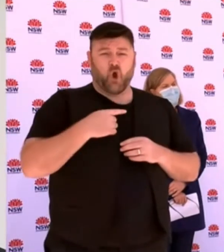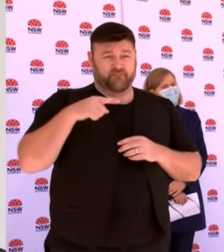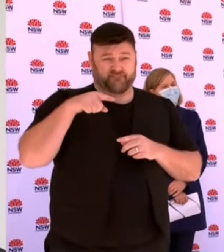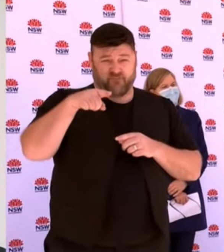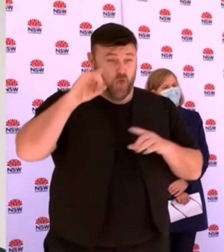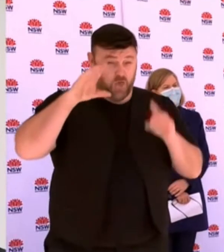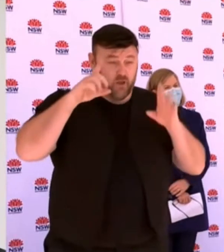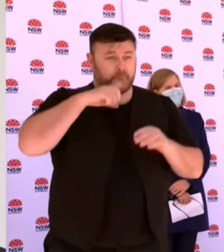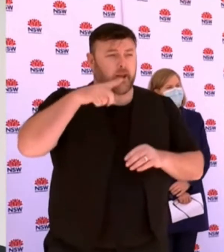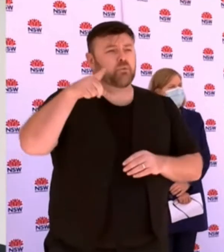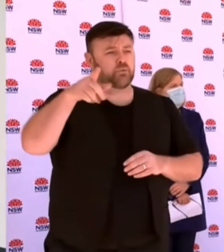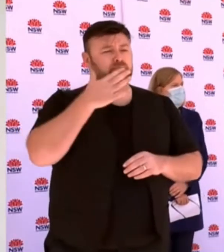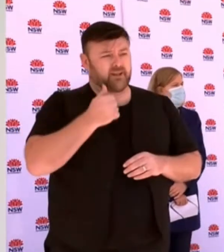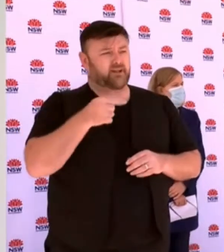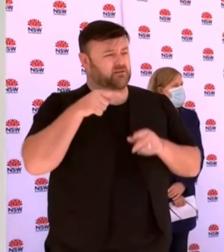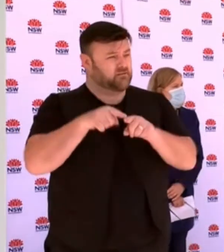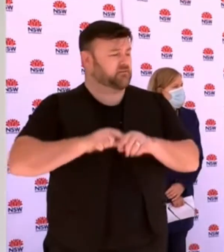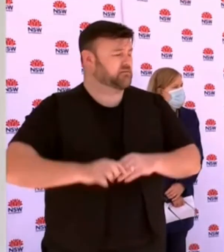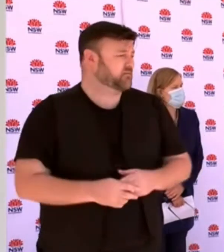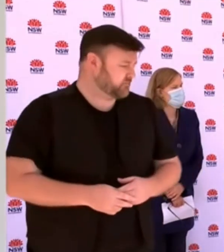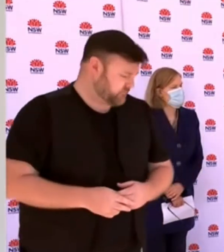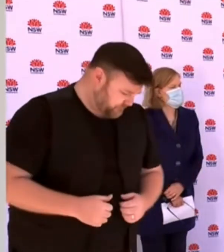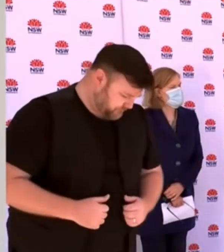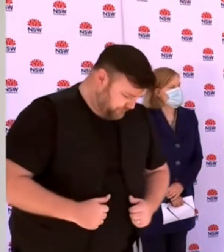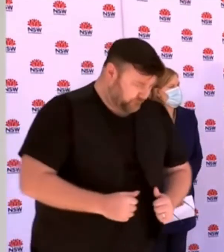in the wacko views that some are expressing. Premier,